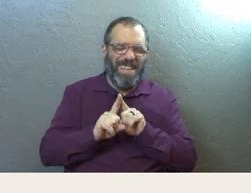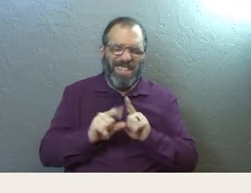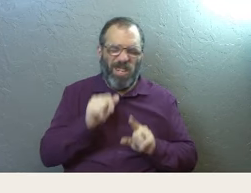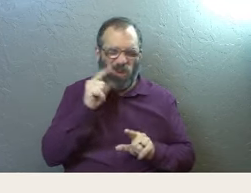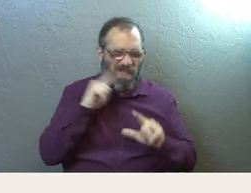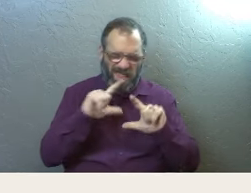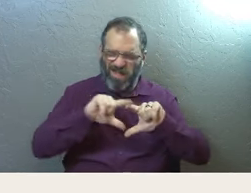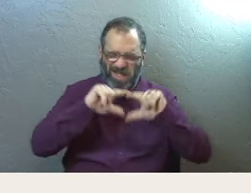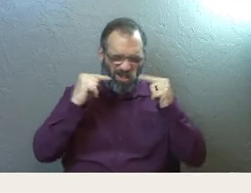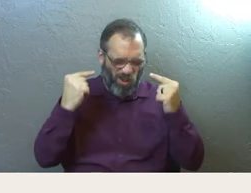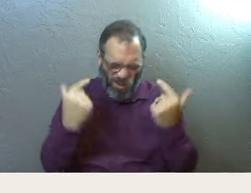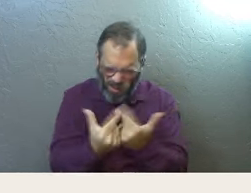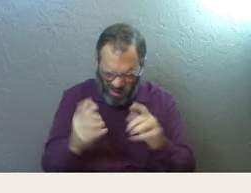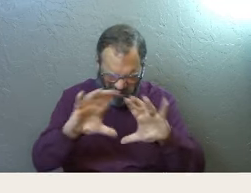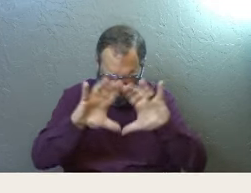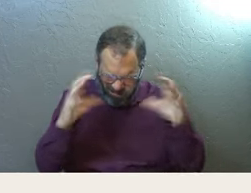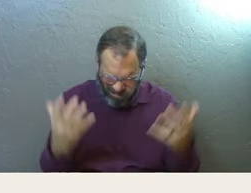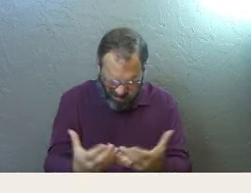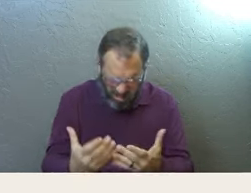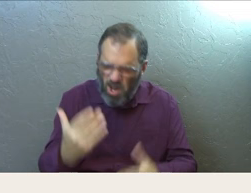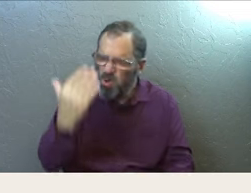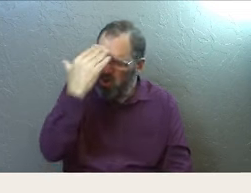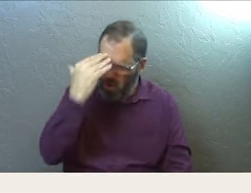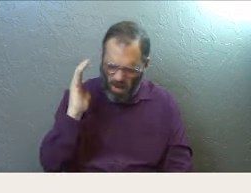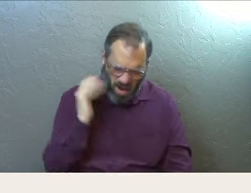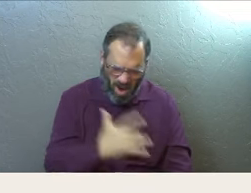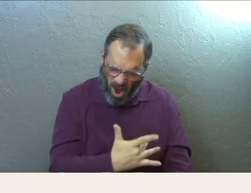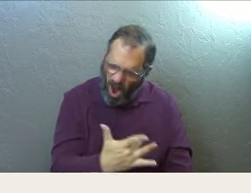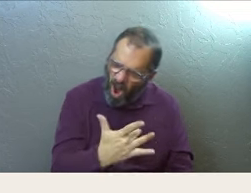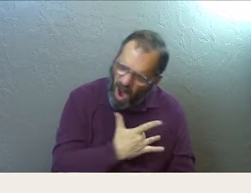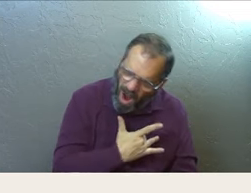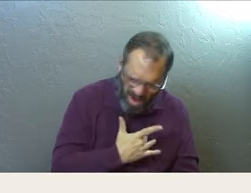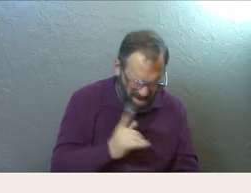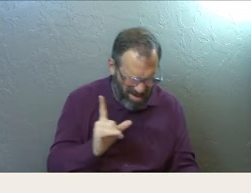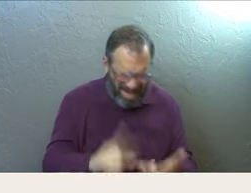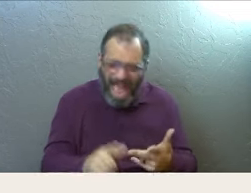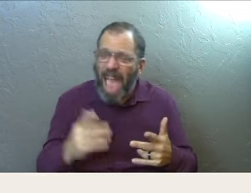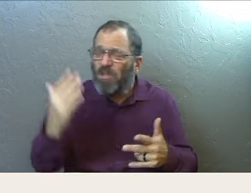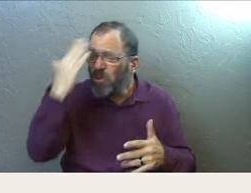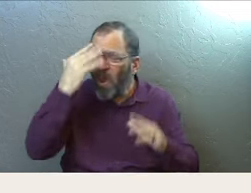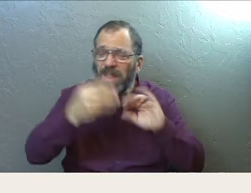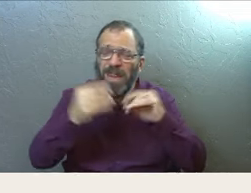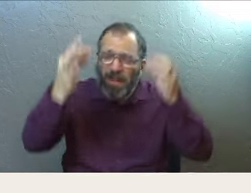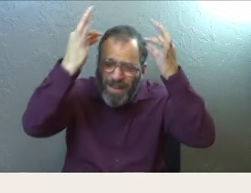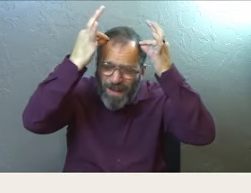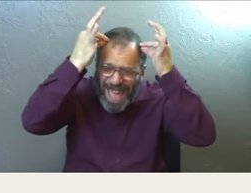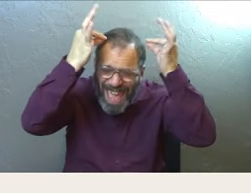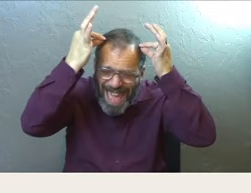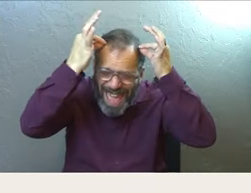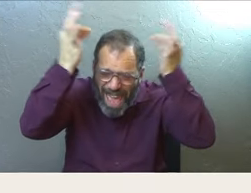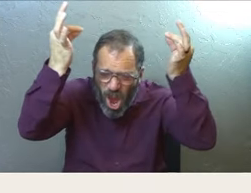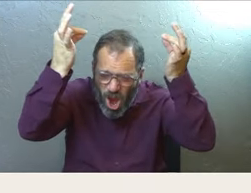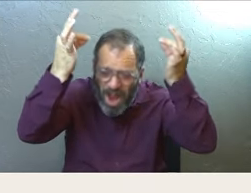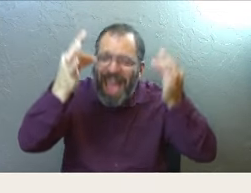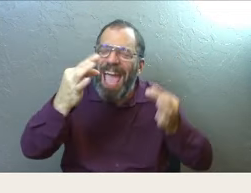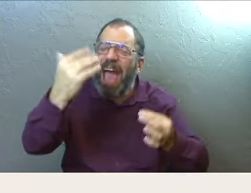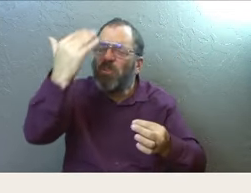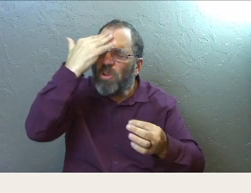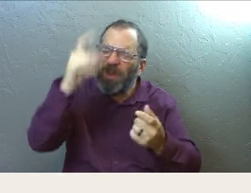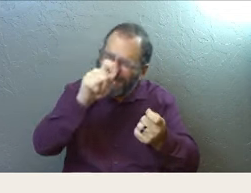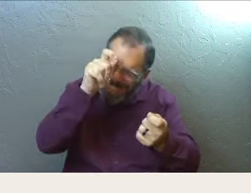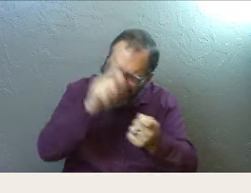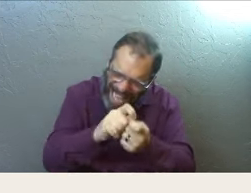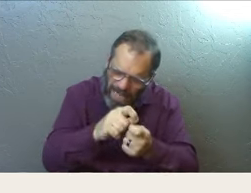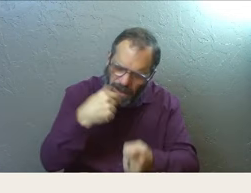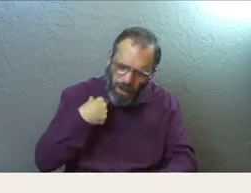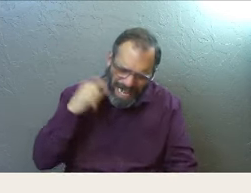as a group. You know our hearts. You know the very number of hairs on our head. And you know exactly what we need from